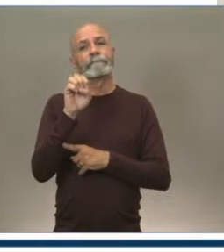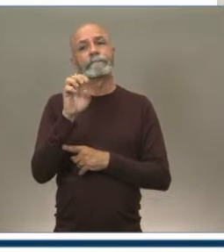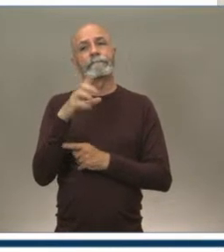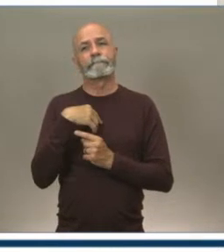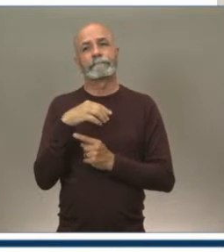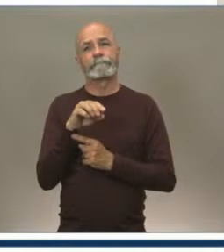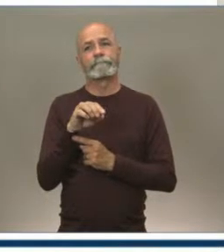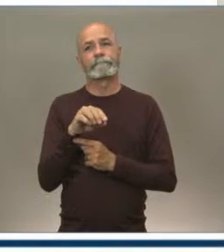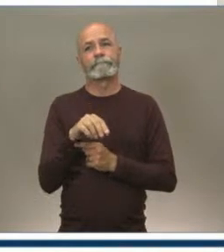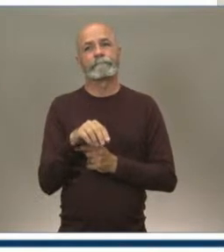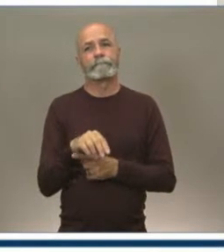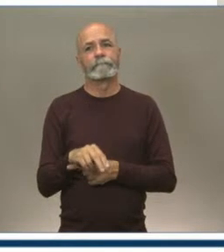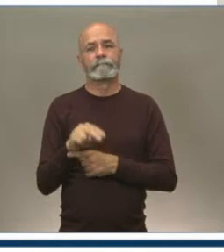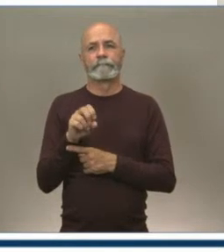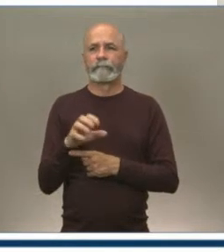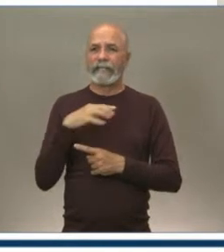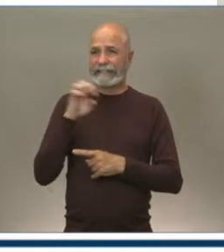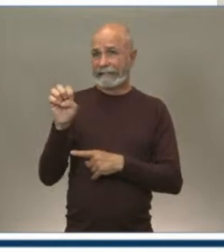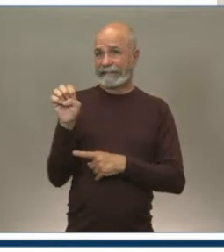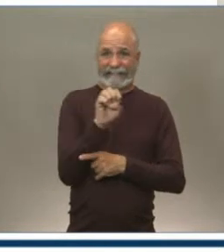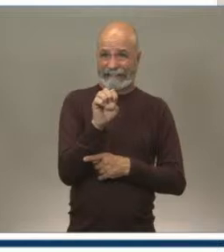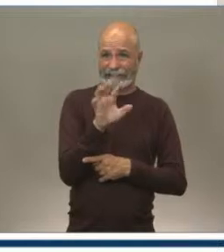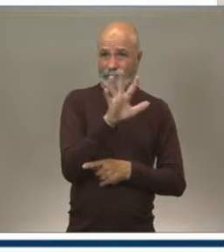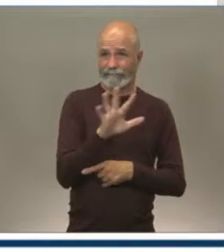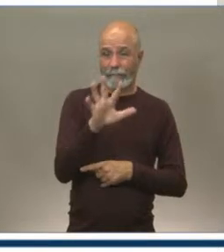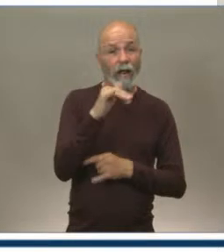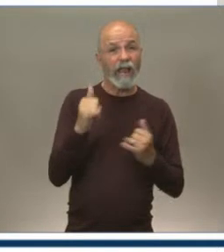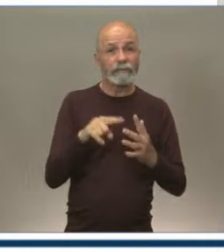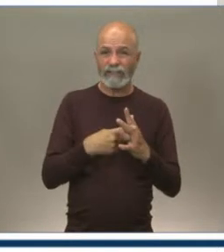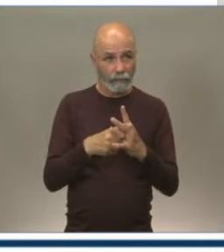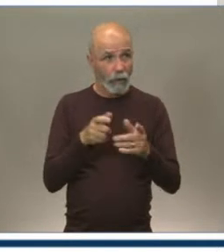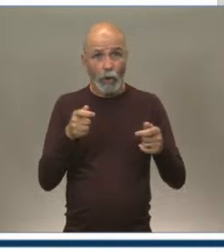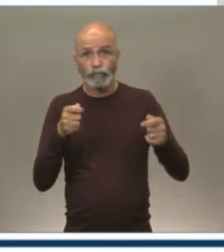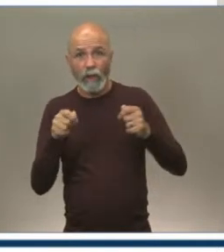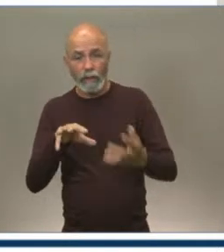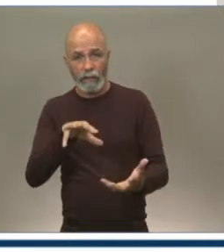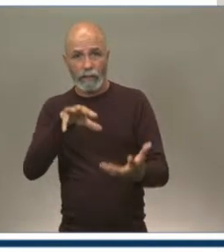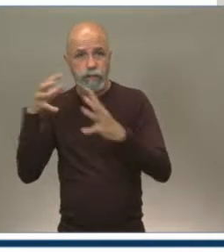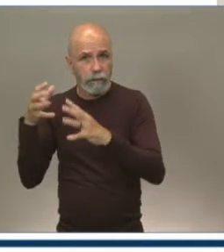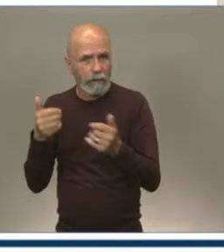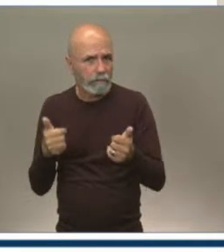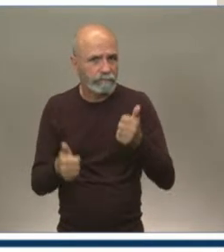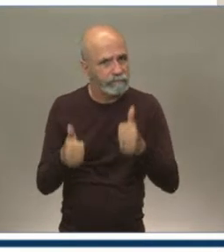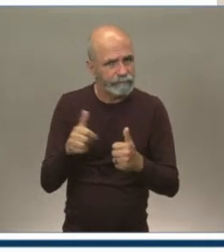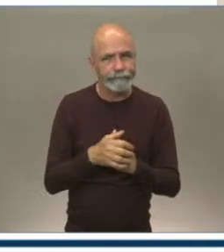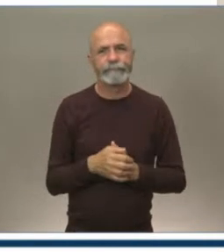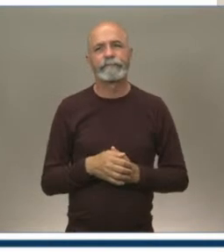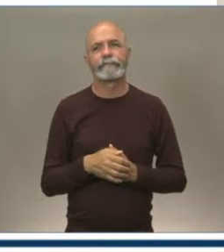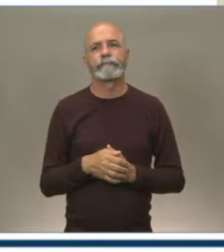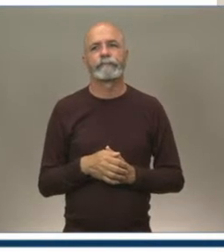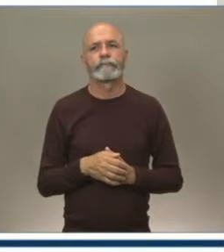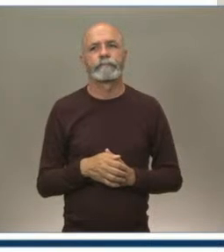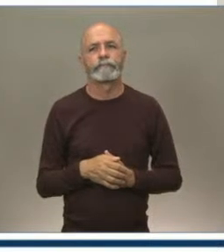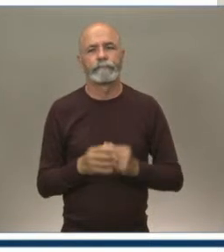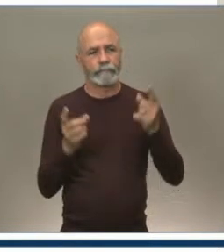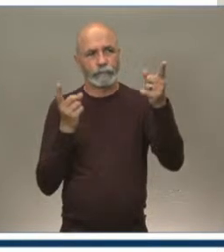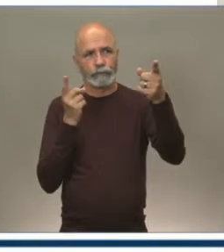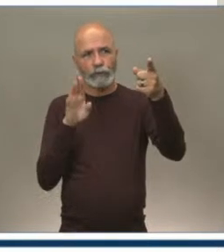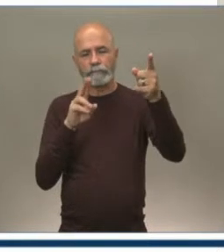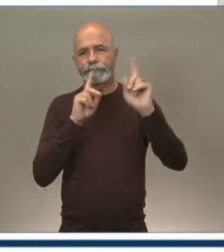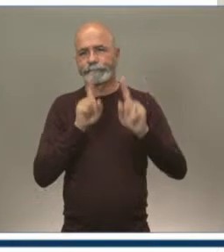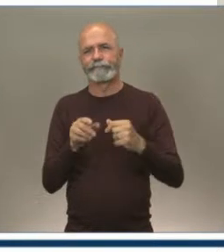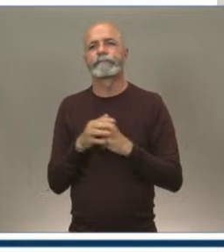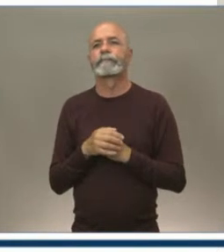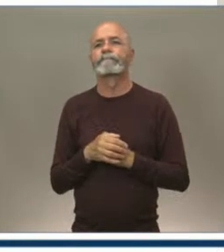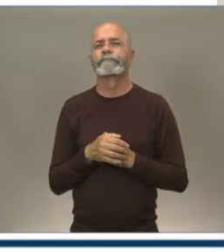what is the threshold to consider it a community spread? So we've had a number of cases of we're not yet